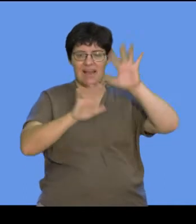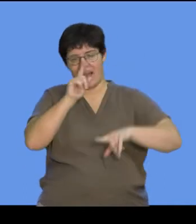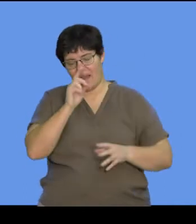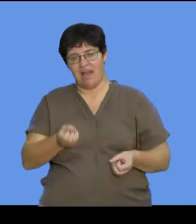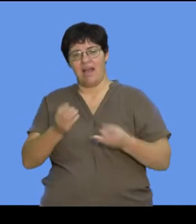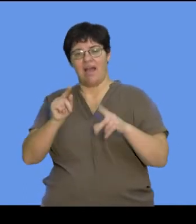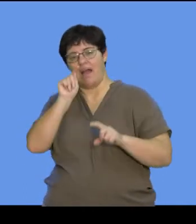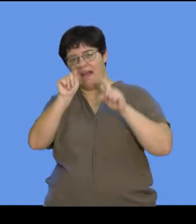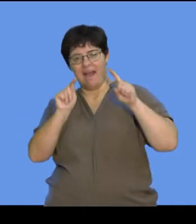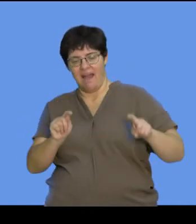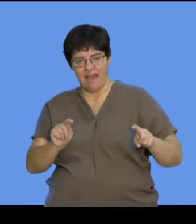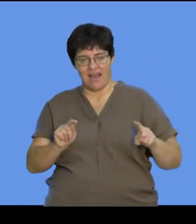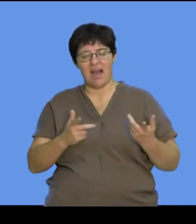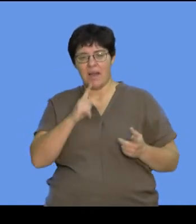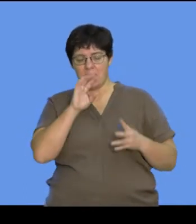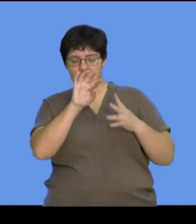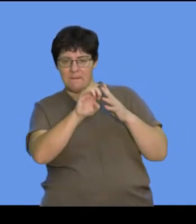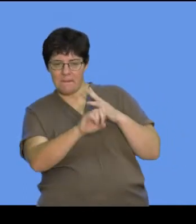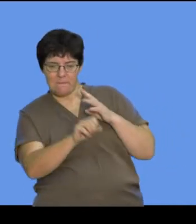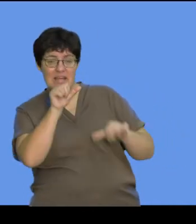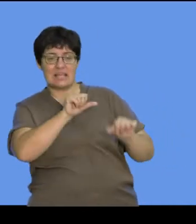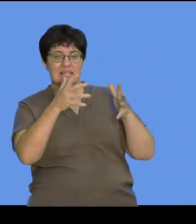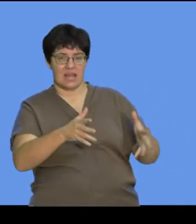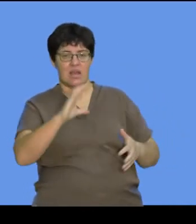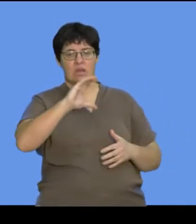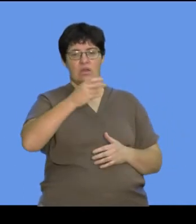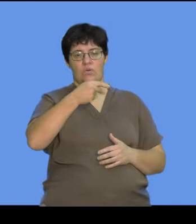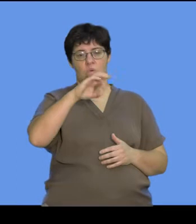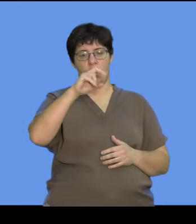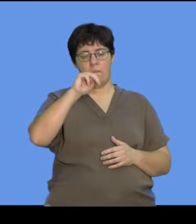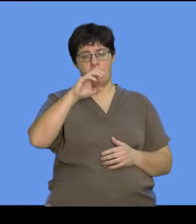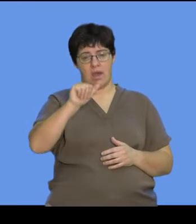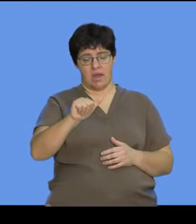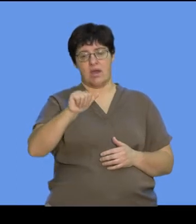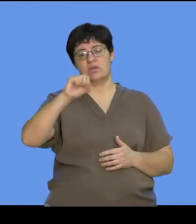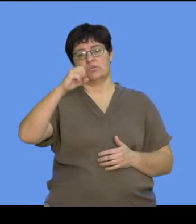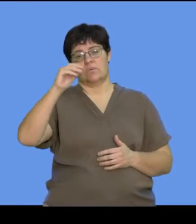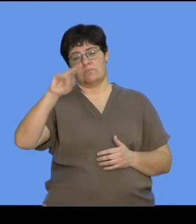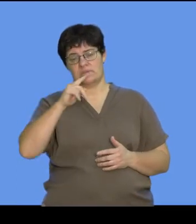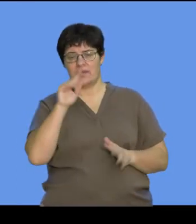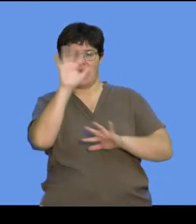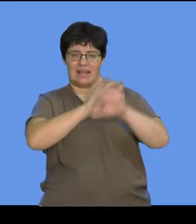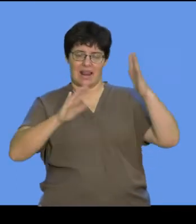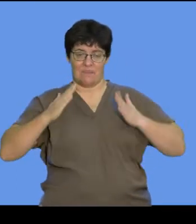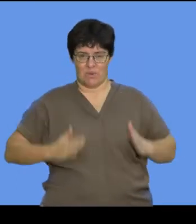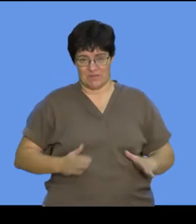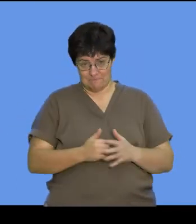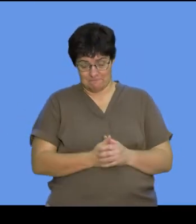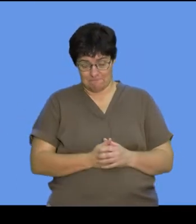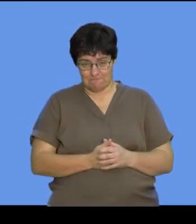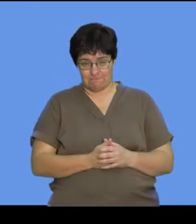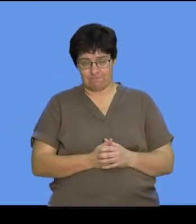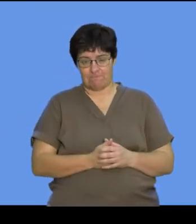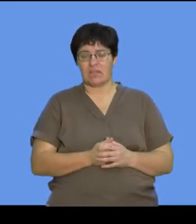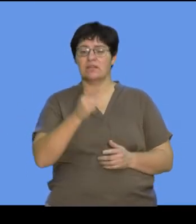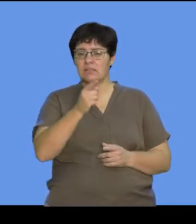to produce these bright colors, which scientists have termed chromosomes, using color and body to break up that.